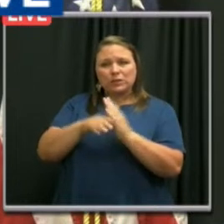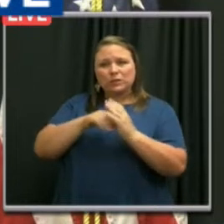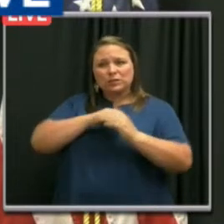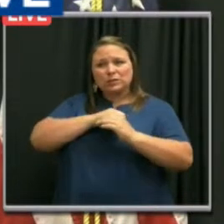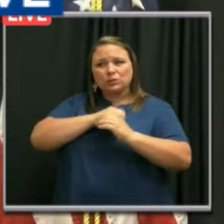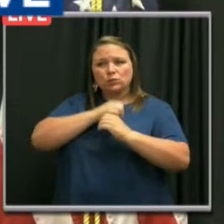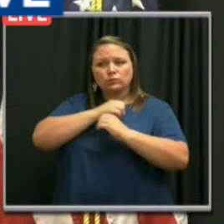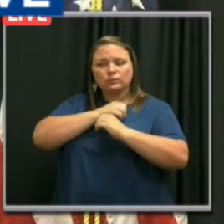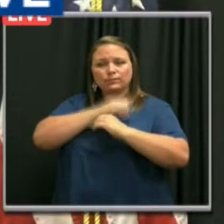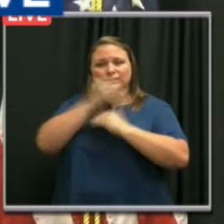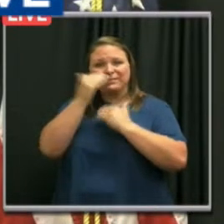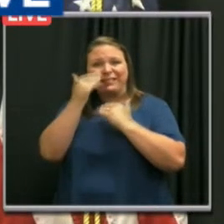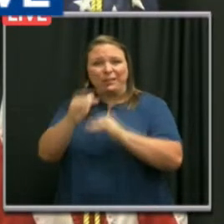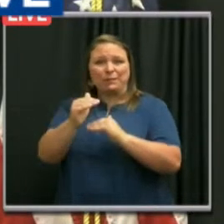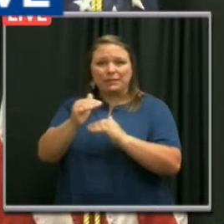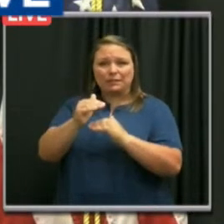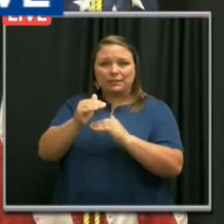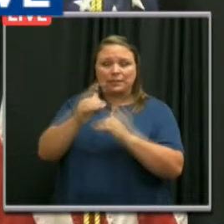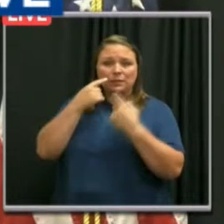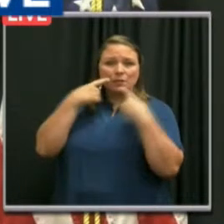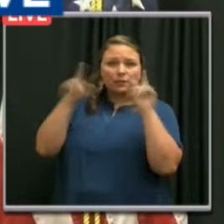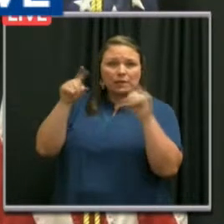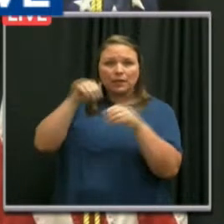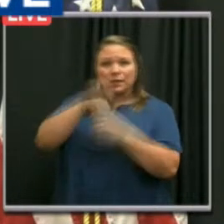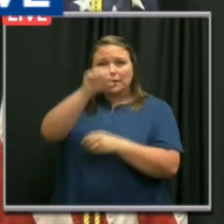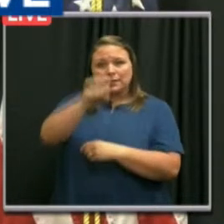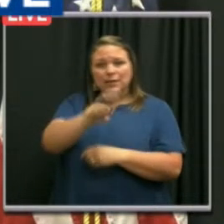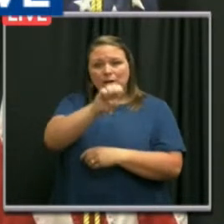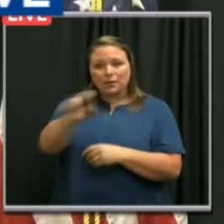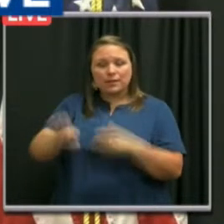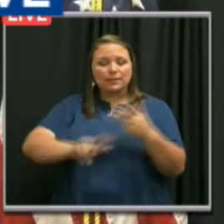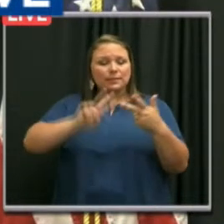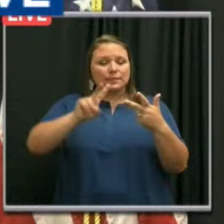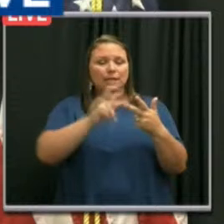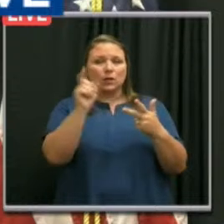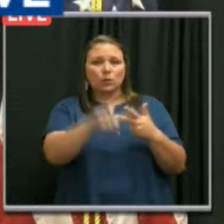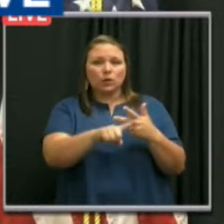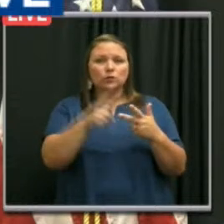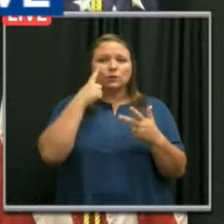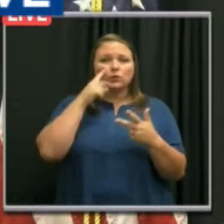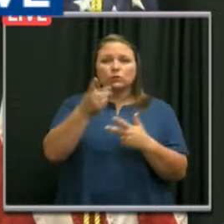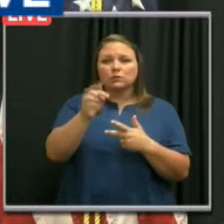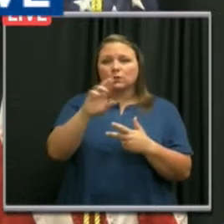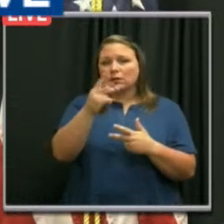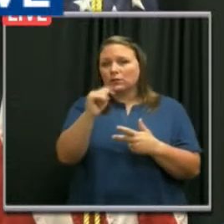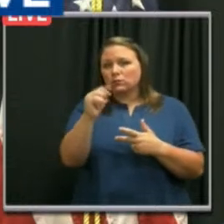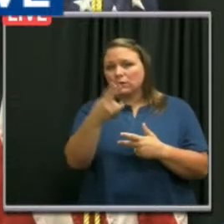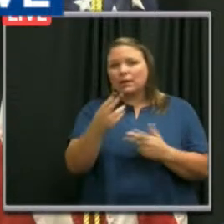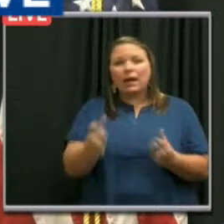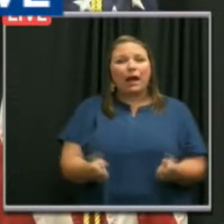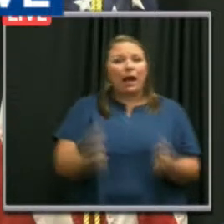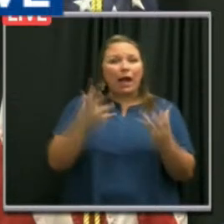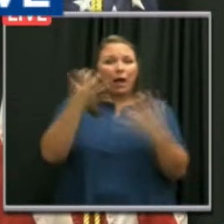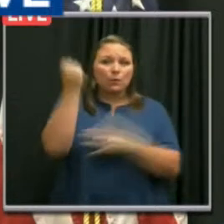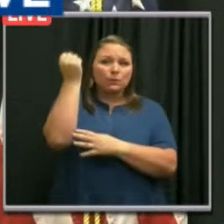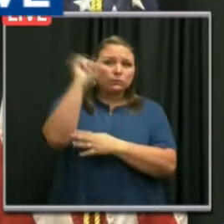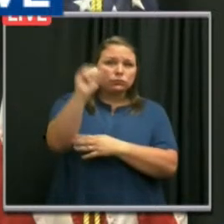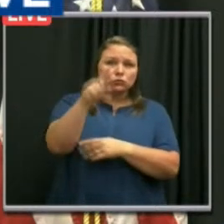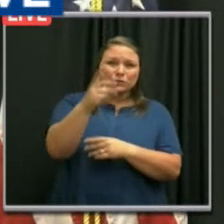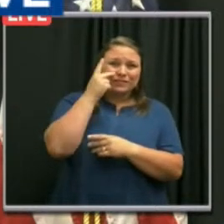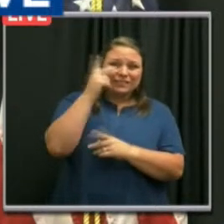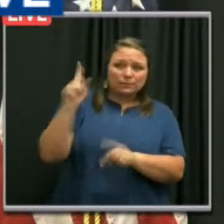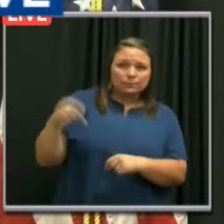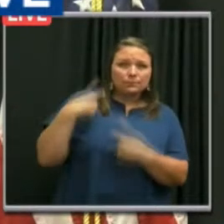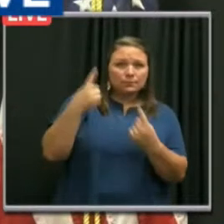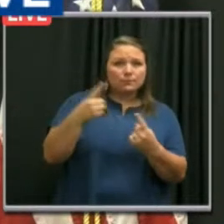Southeast Nashville? Also, a second question for Dr. Hildreth. How many protesters have you seen so far